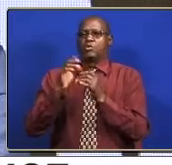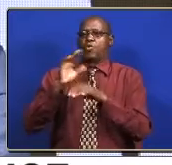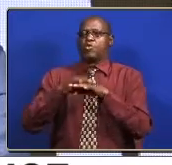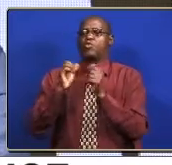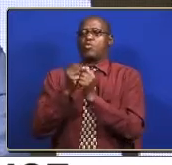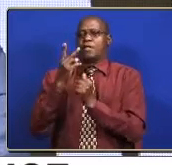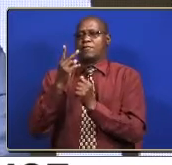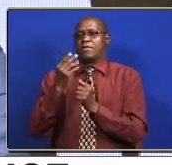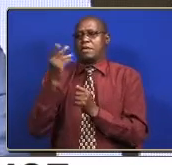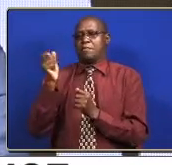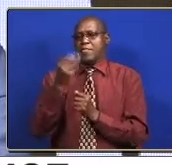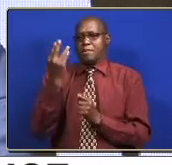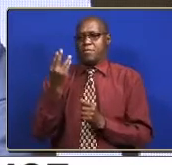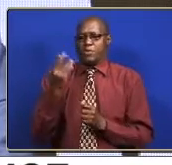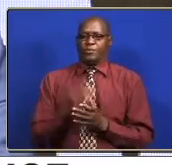tells us more.